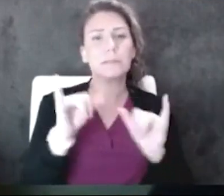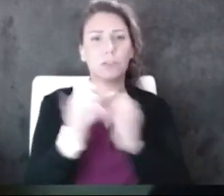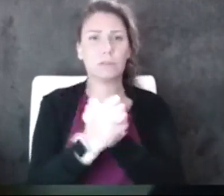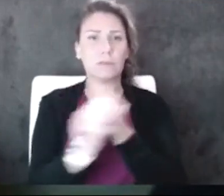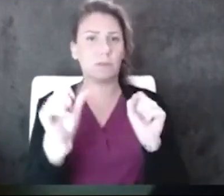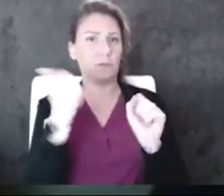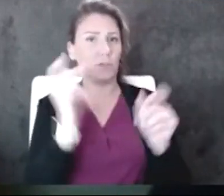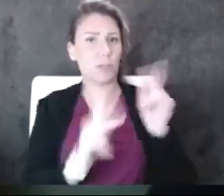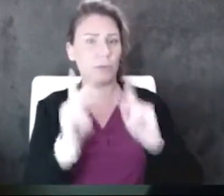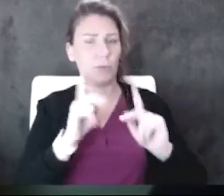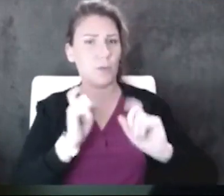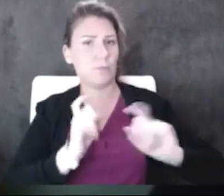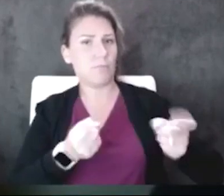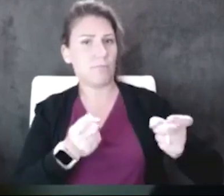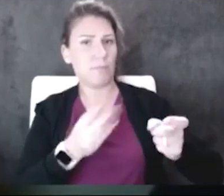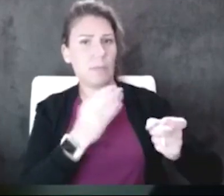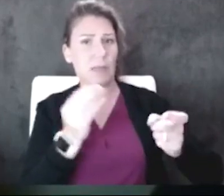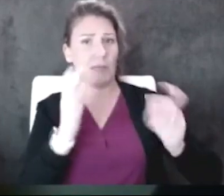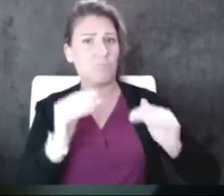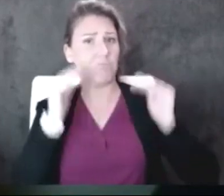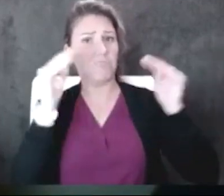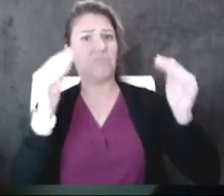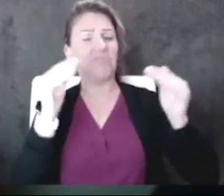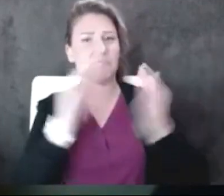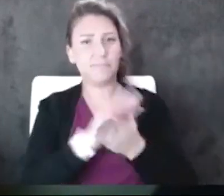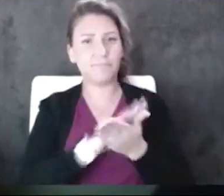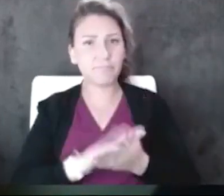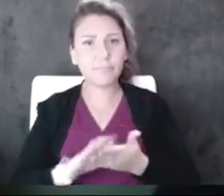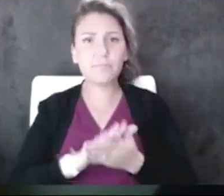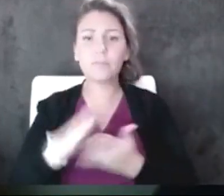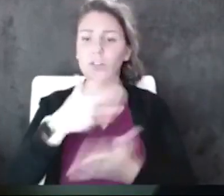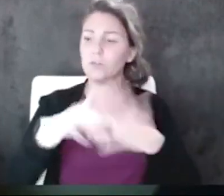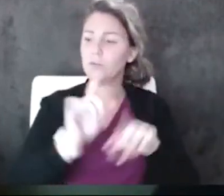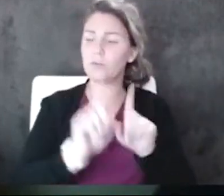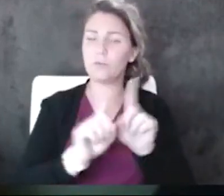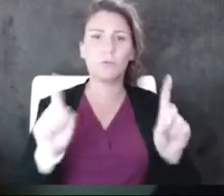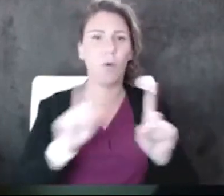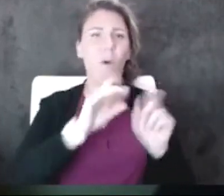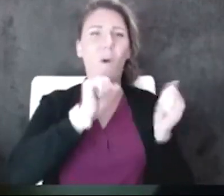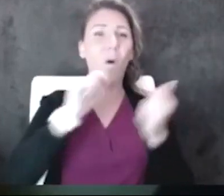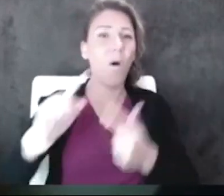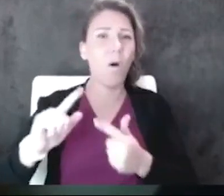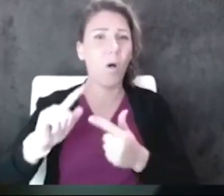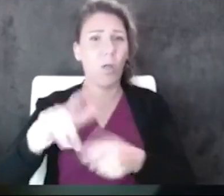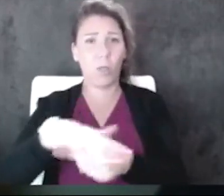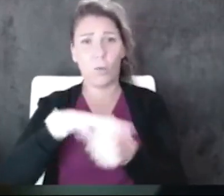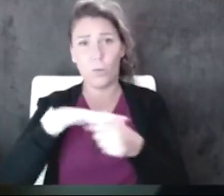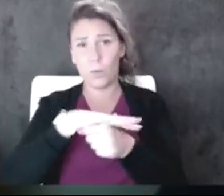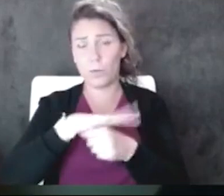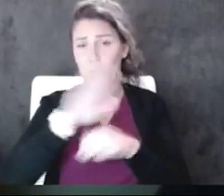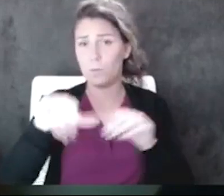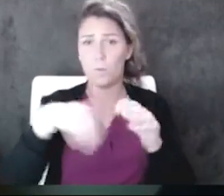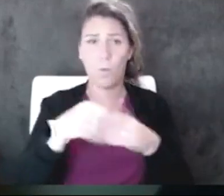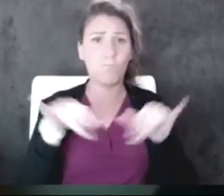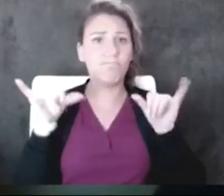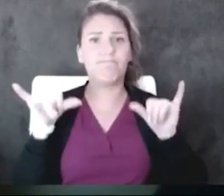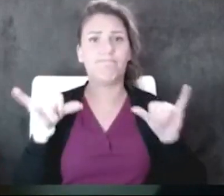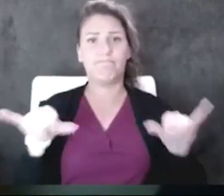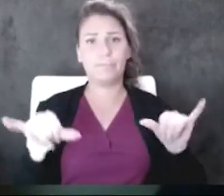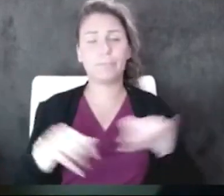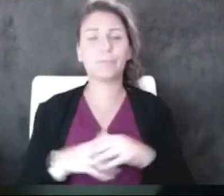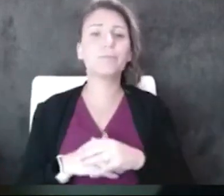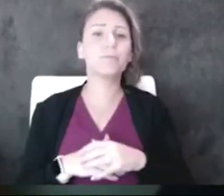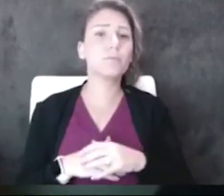donate. Enhanced disinfecting, social distancing at all locations, that all remains in place. So